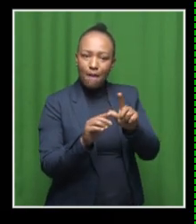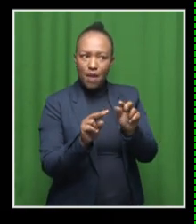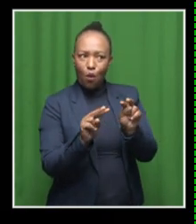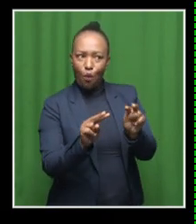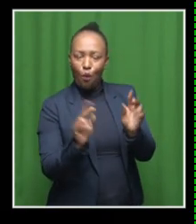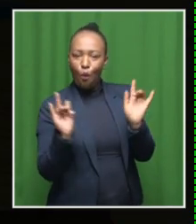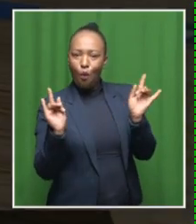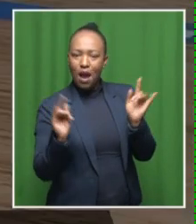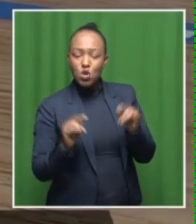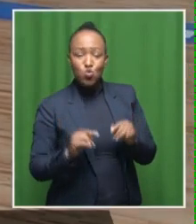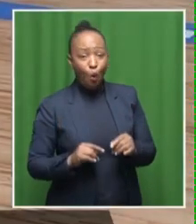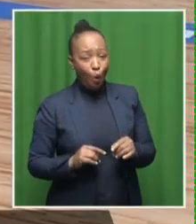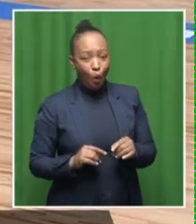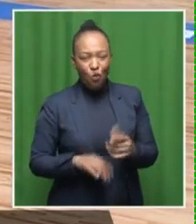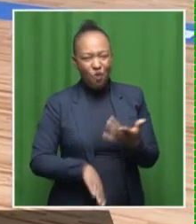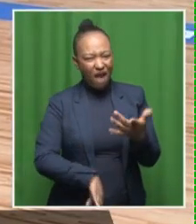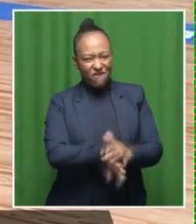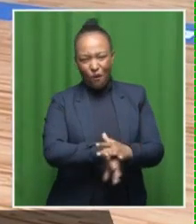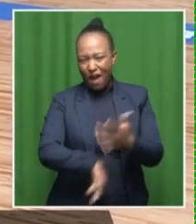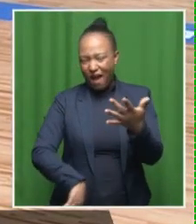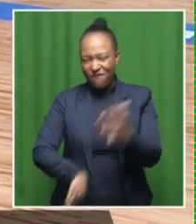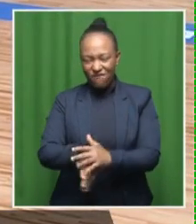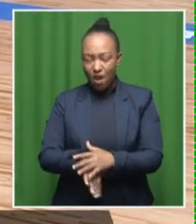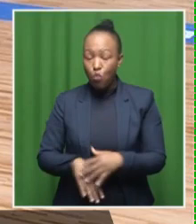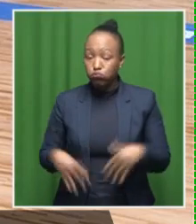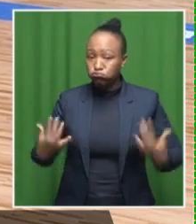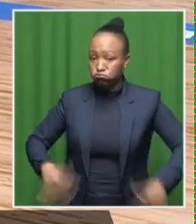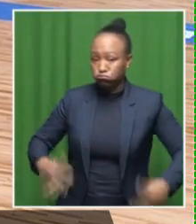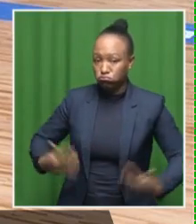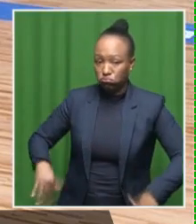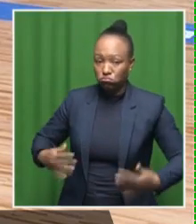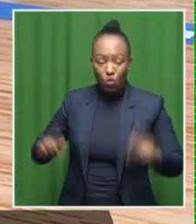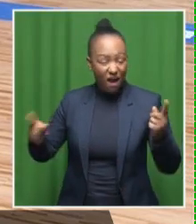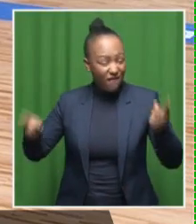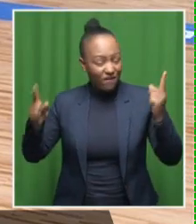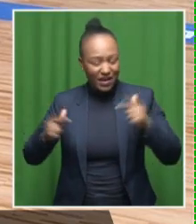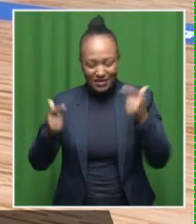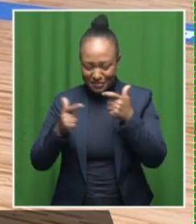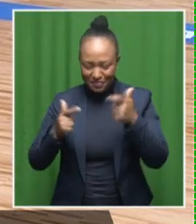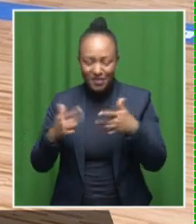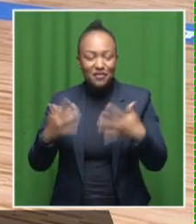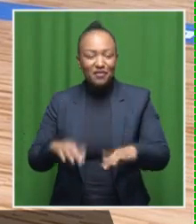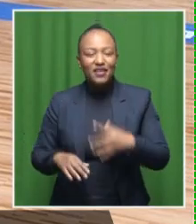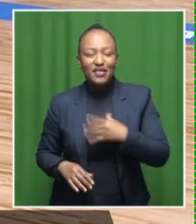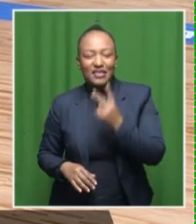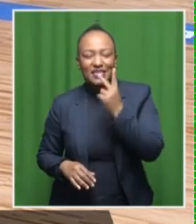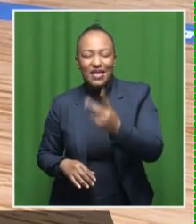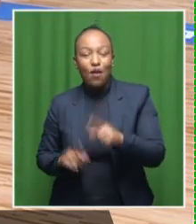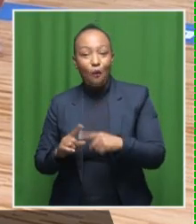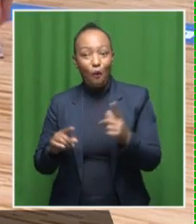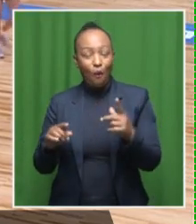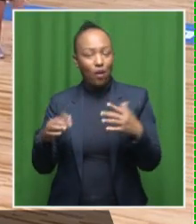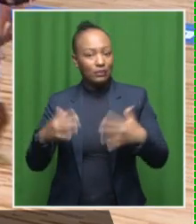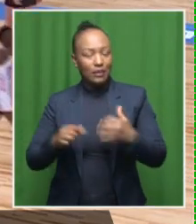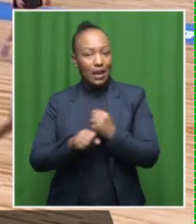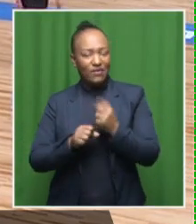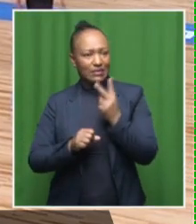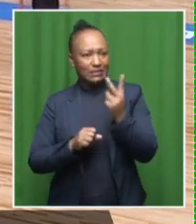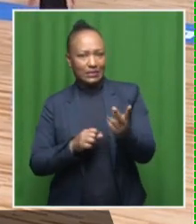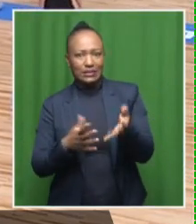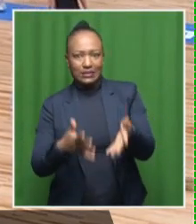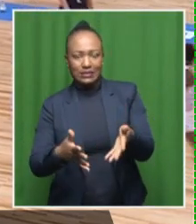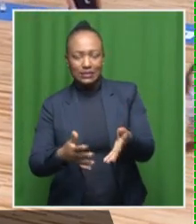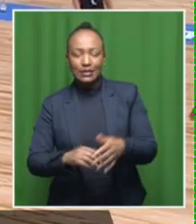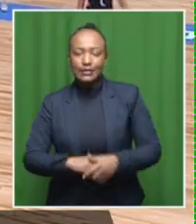oh, wafa, le? Like, it was the craziest thing I'd ever seen in that defense circle.